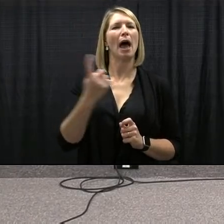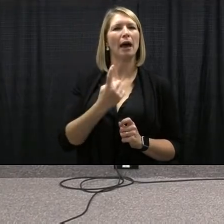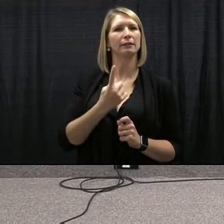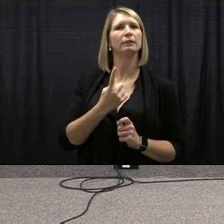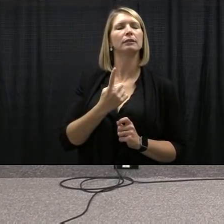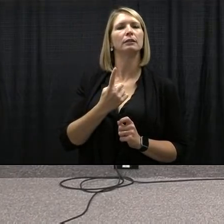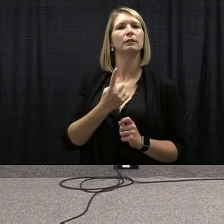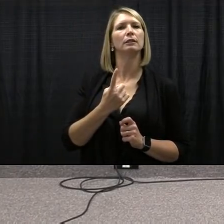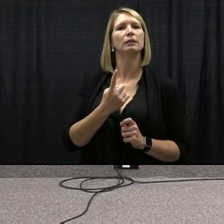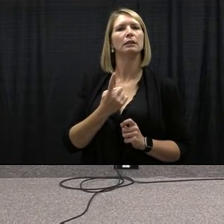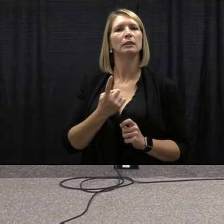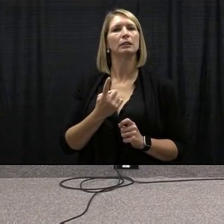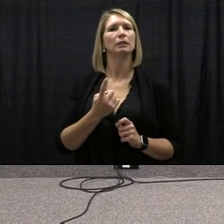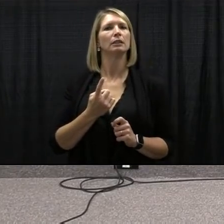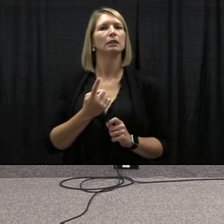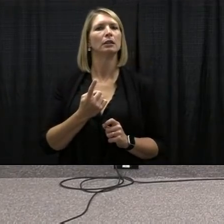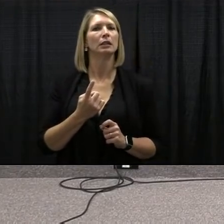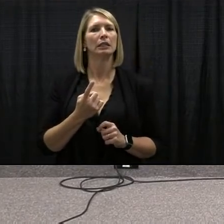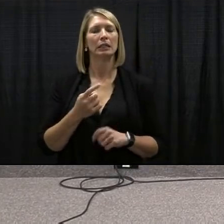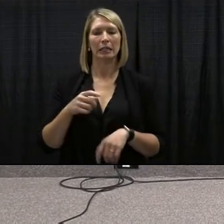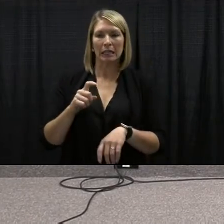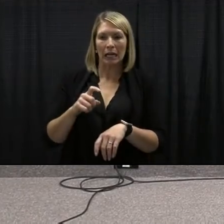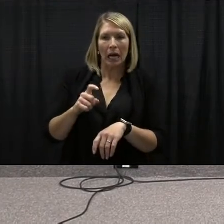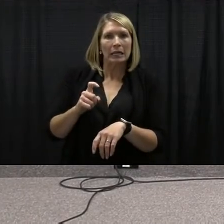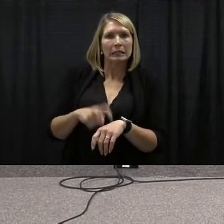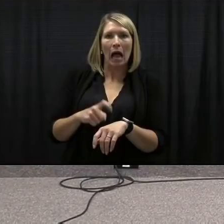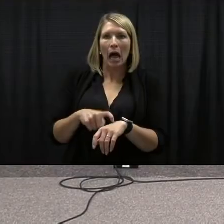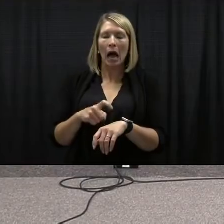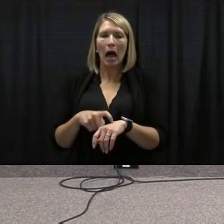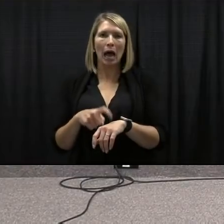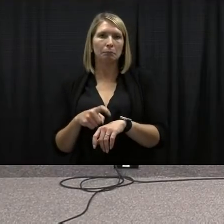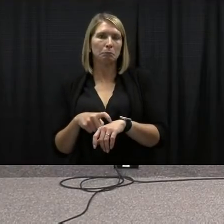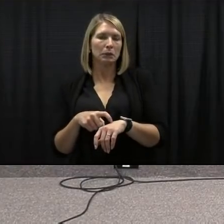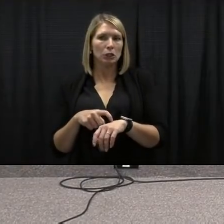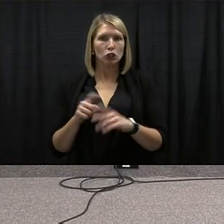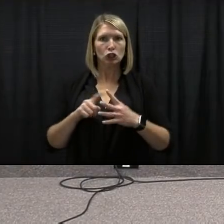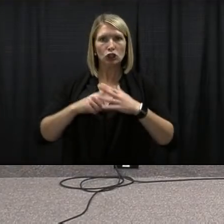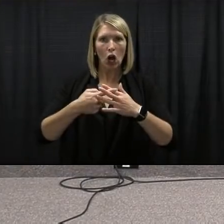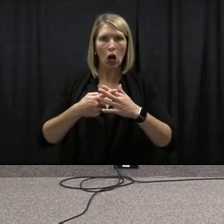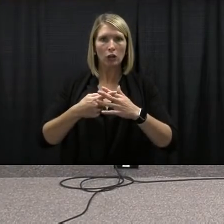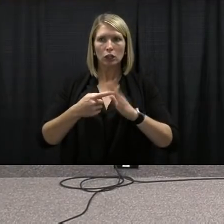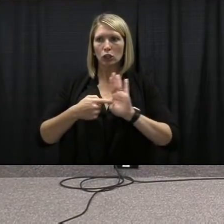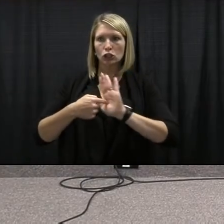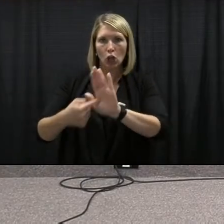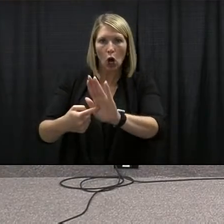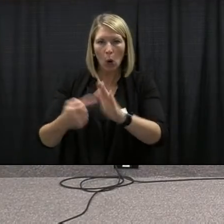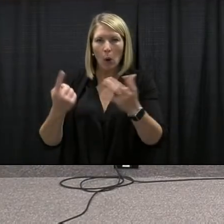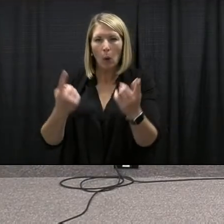don't know which businesses are going to be affected by this. Are employees going to have to be vaccinated? Is it just the people who come